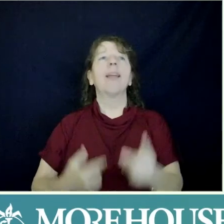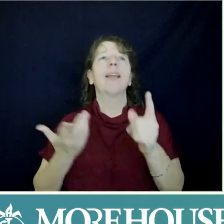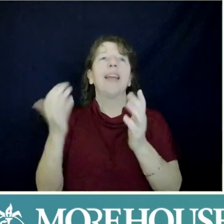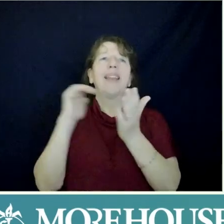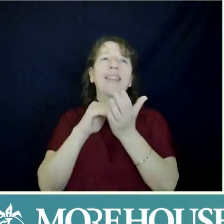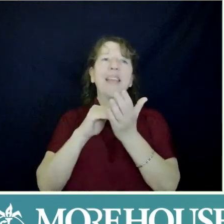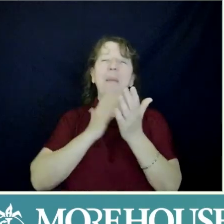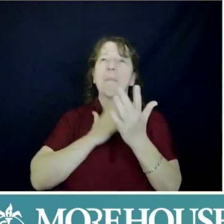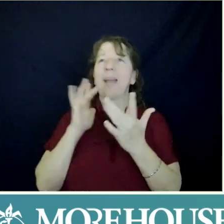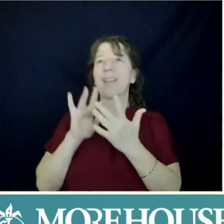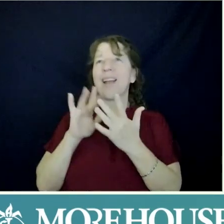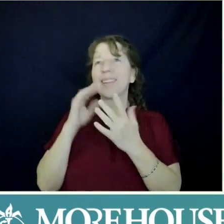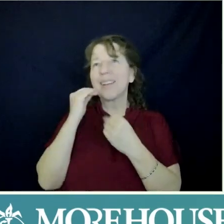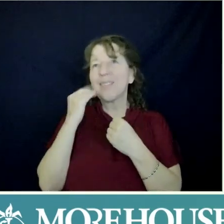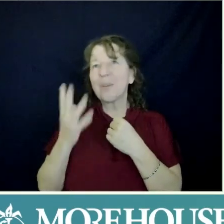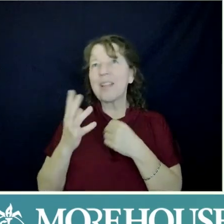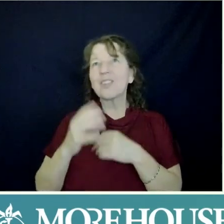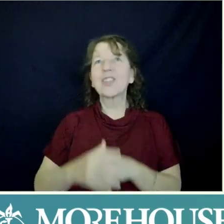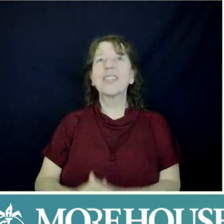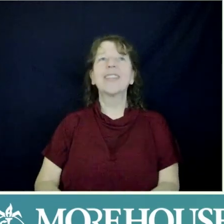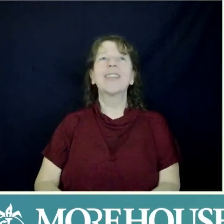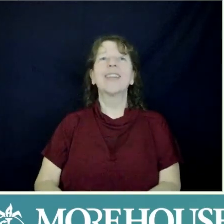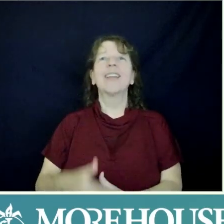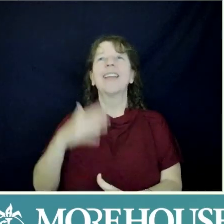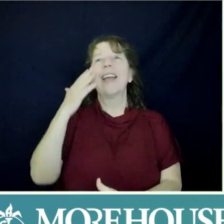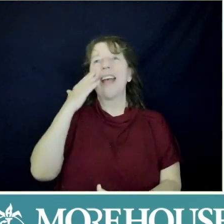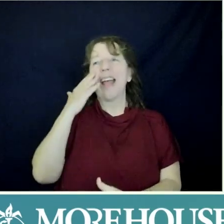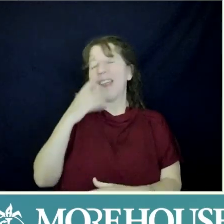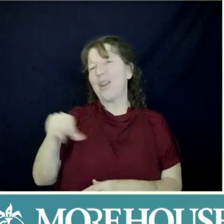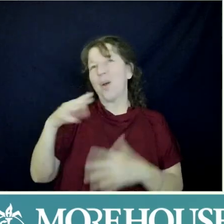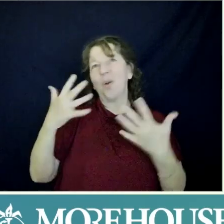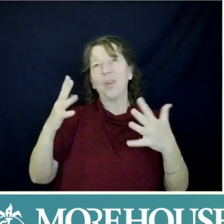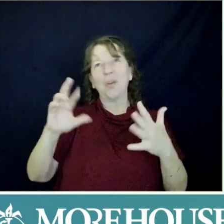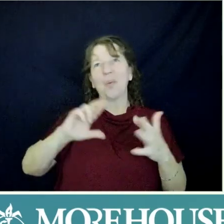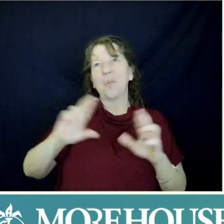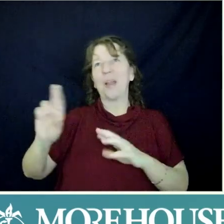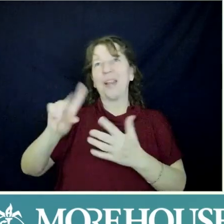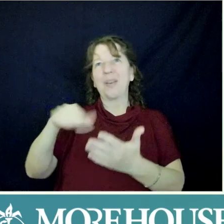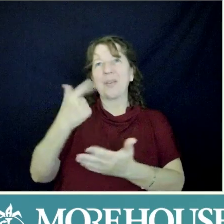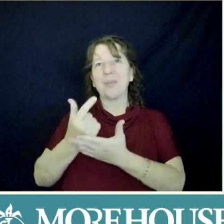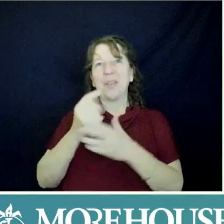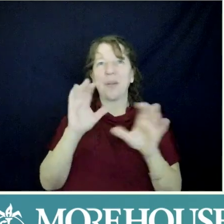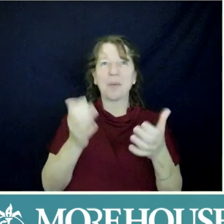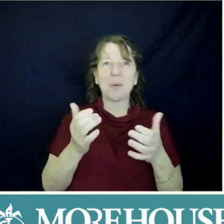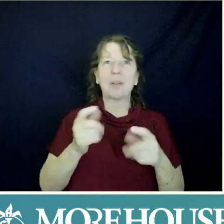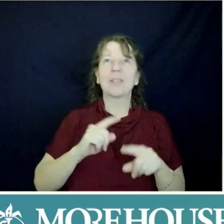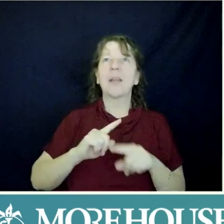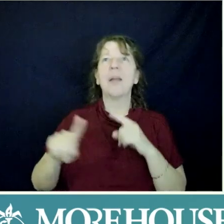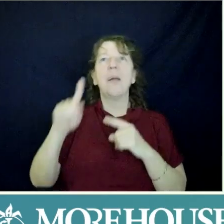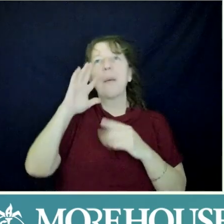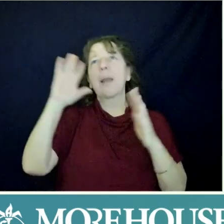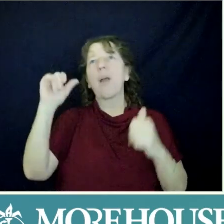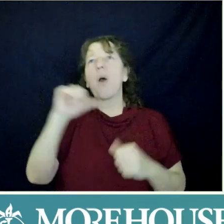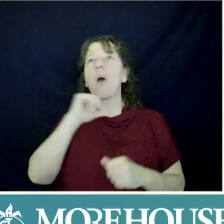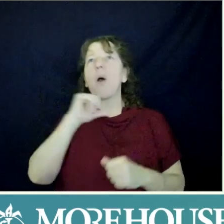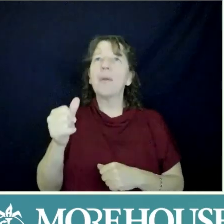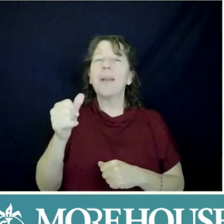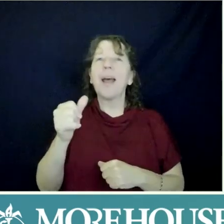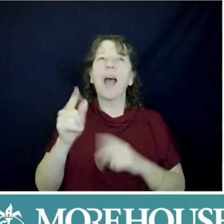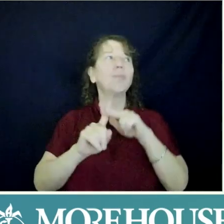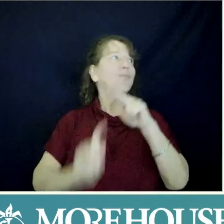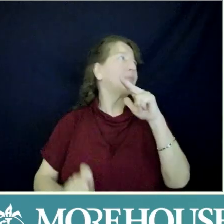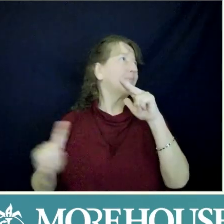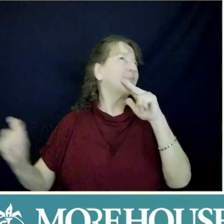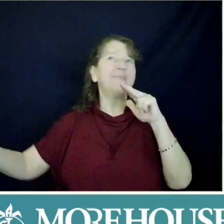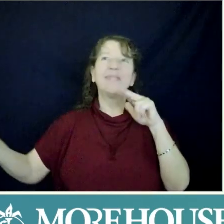my contact information. I know you're graduating from the course, but I hope you will not be strangers and you will continue to connect